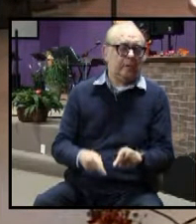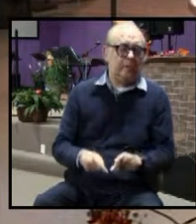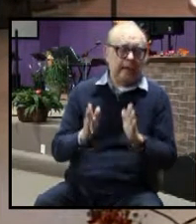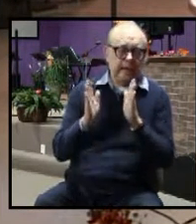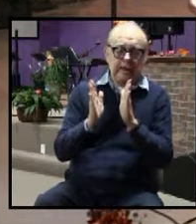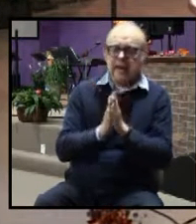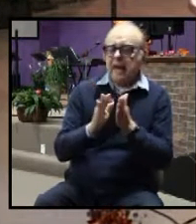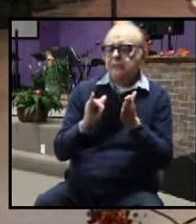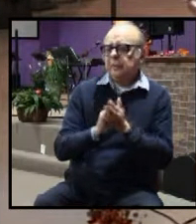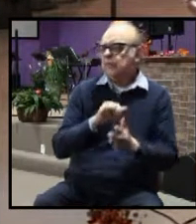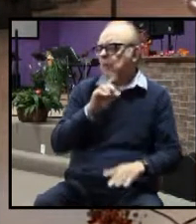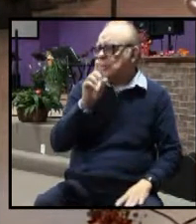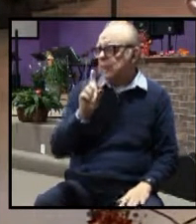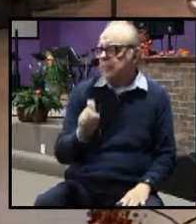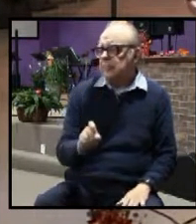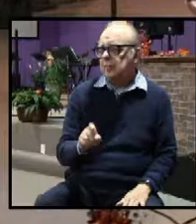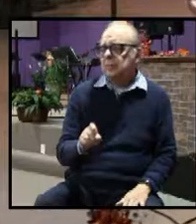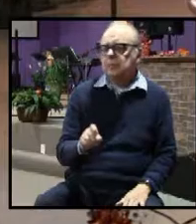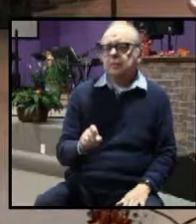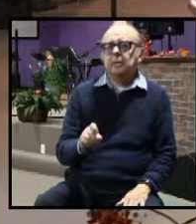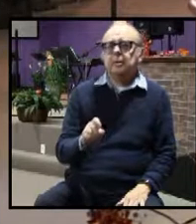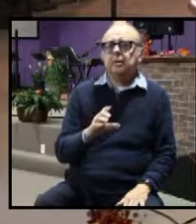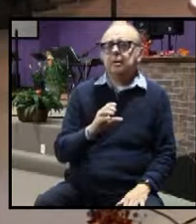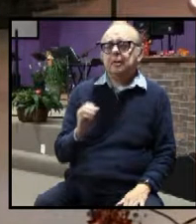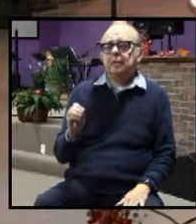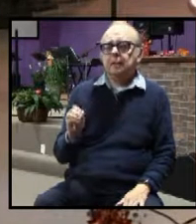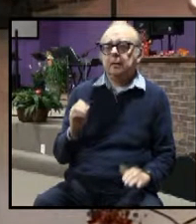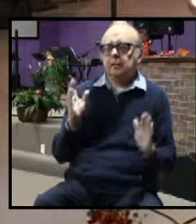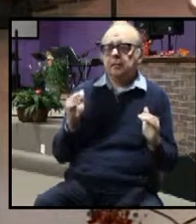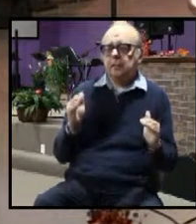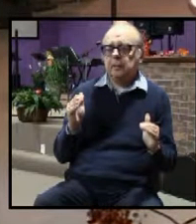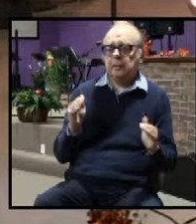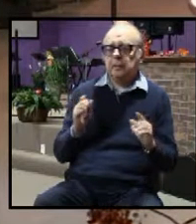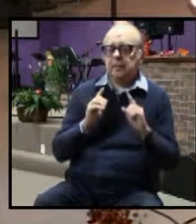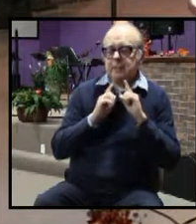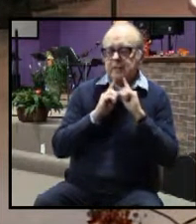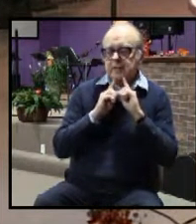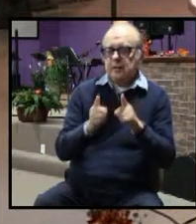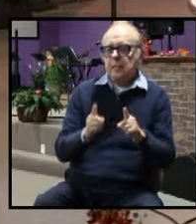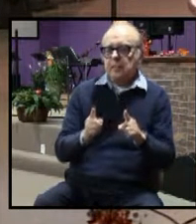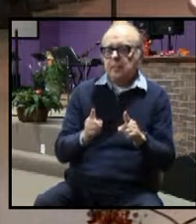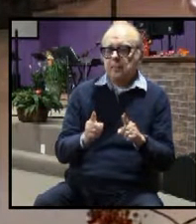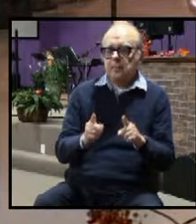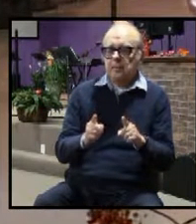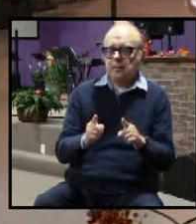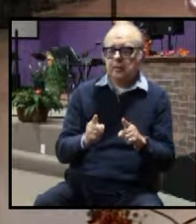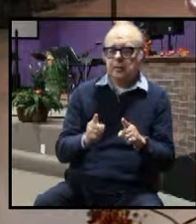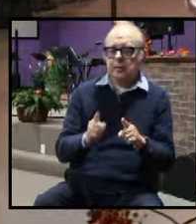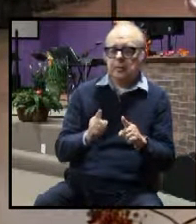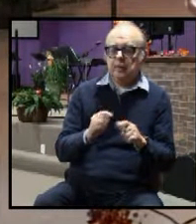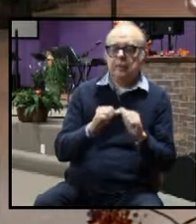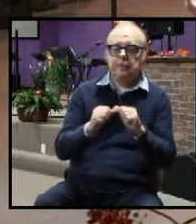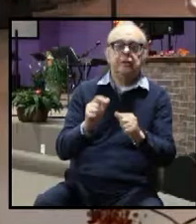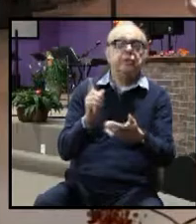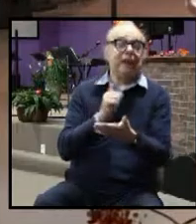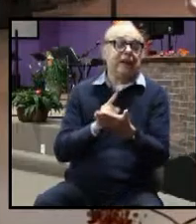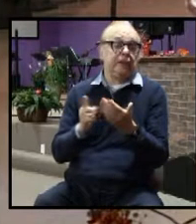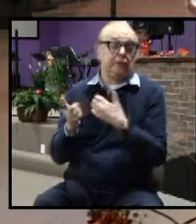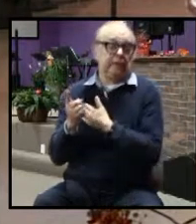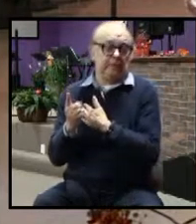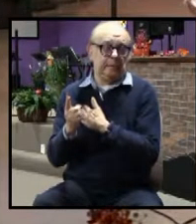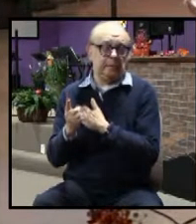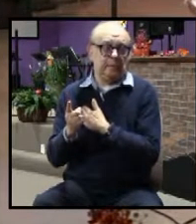everybody asked this question and hopefully answer and go to next week,